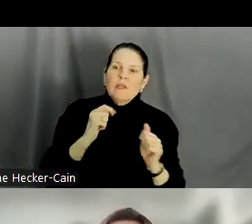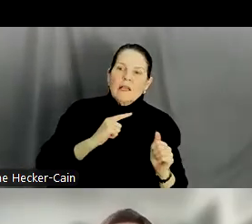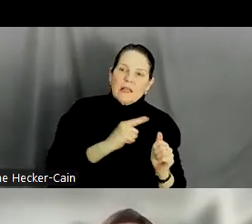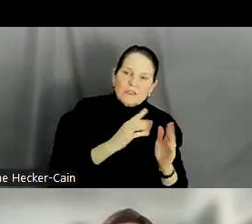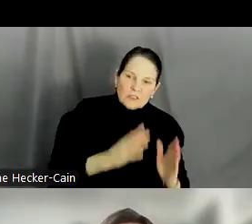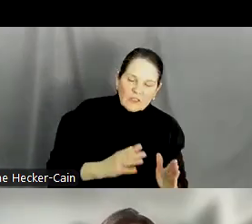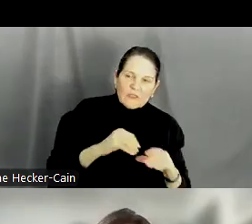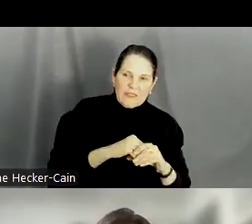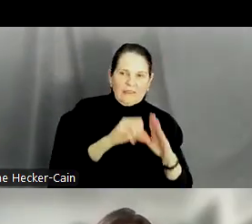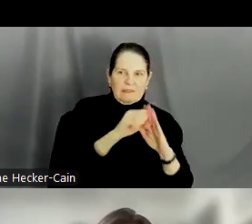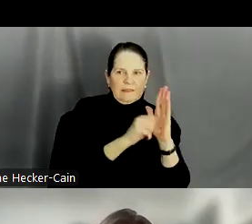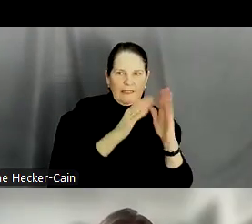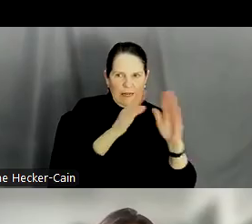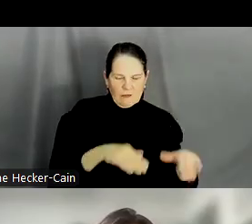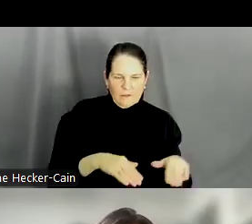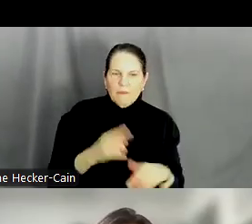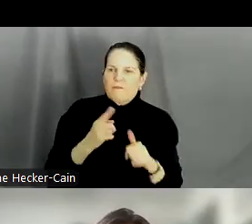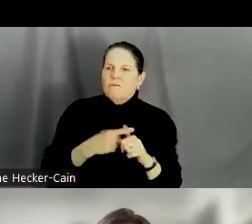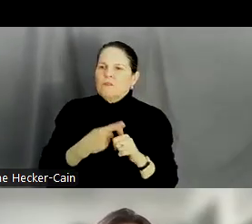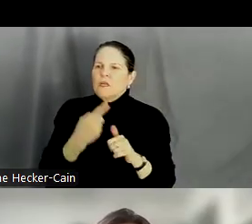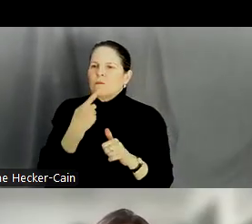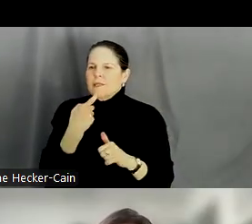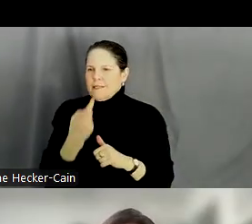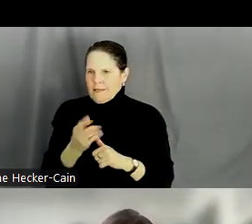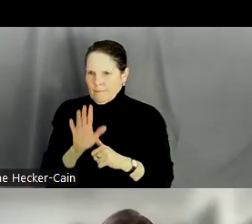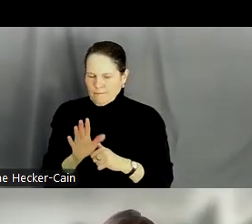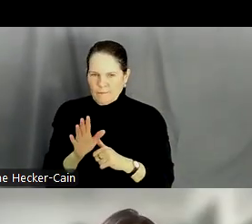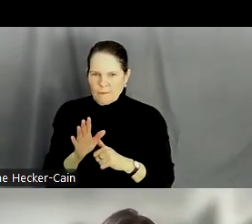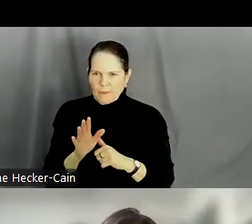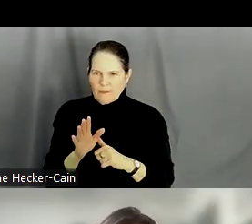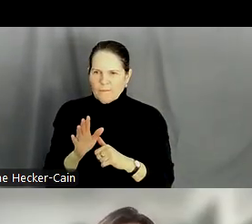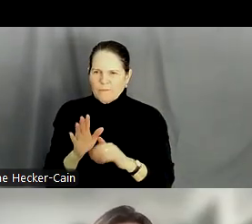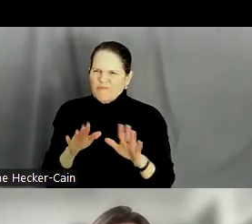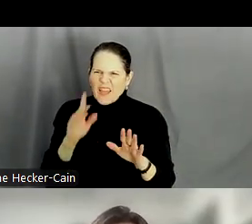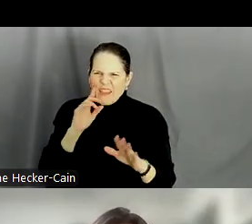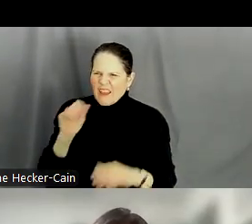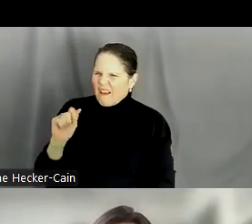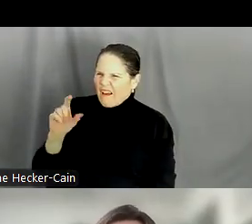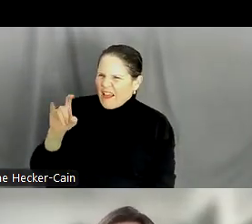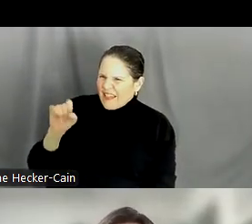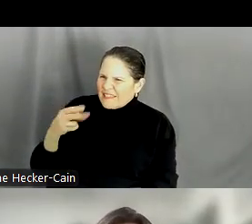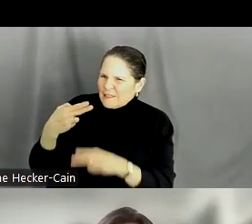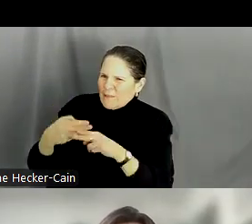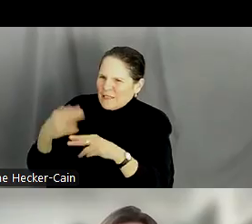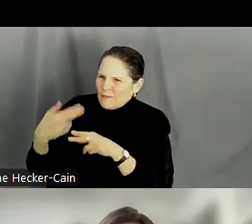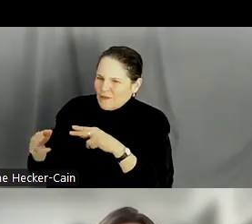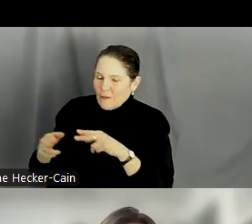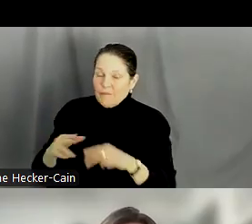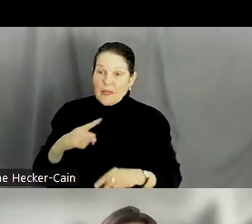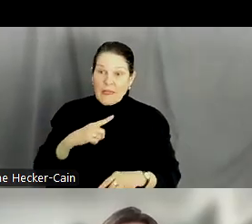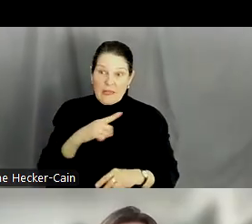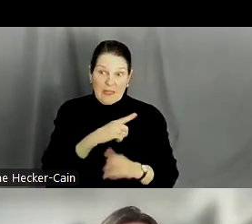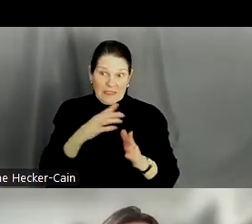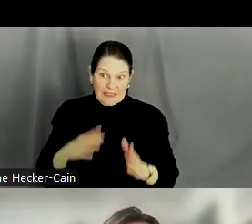House. One thing I just wanted to say to start off is that and I think Alexis touched on this a bit as well, but legislators and